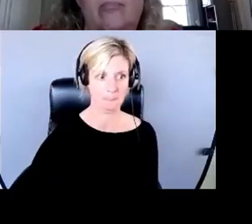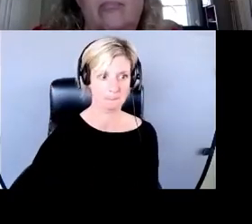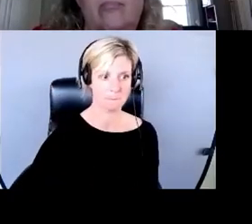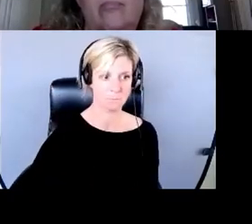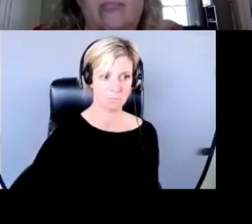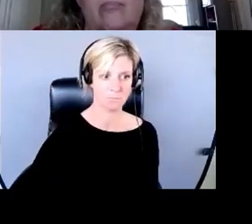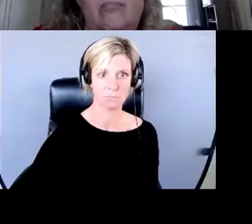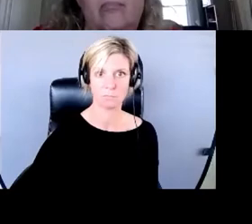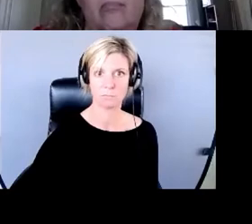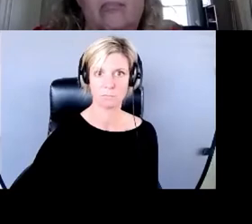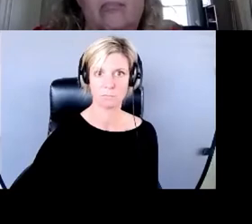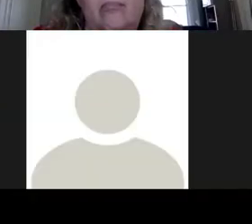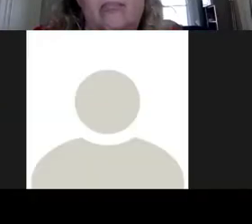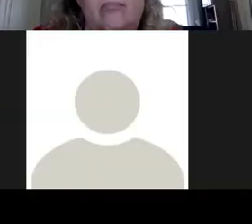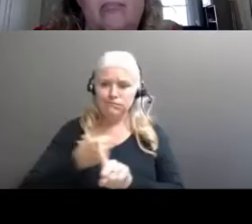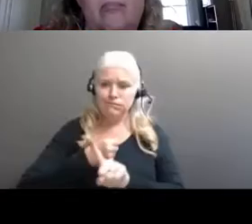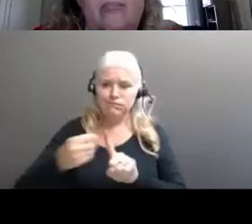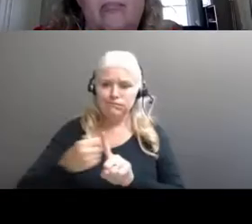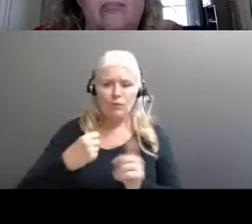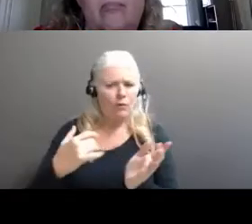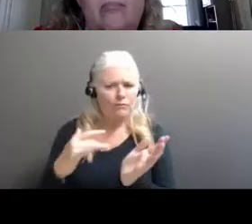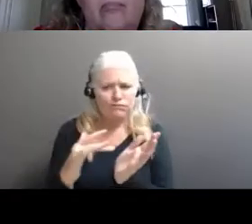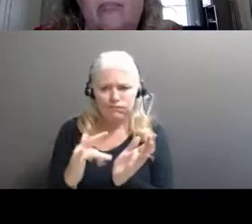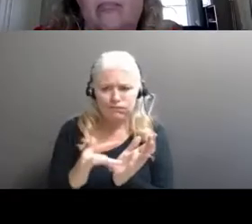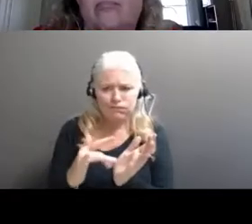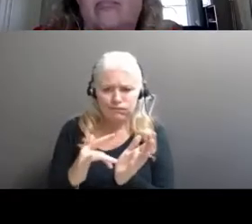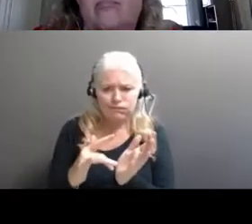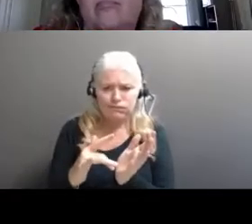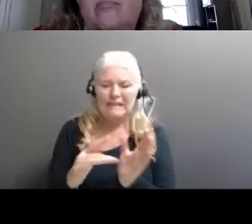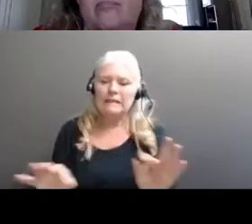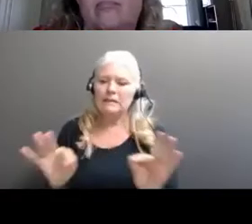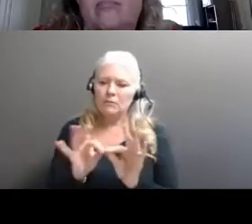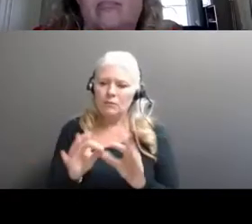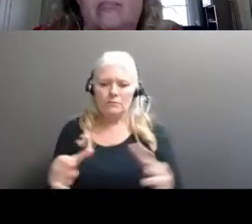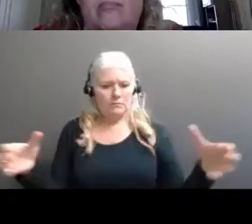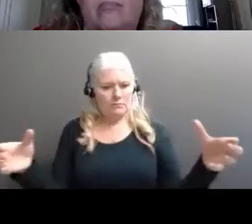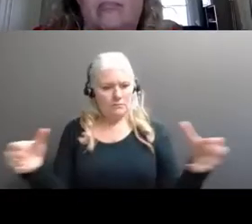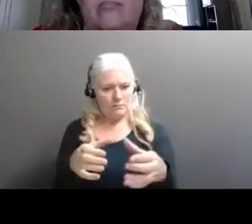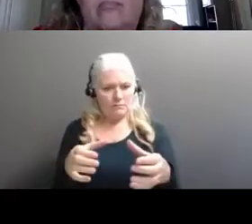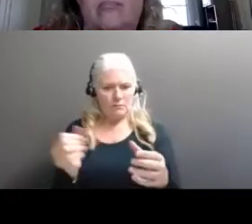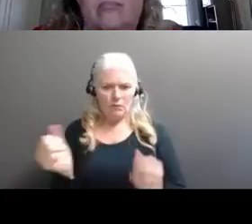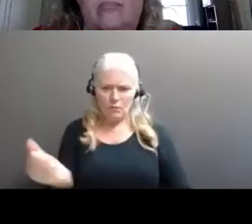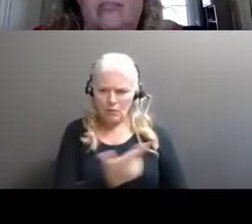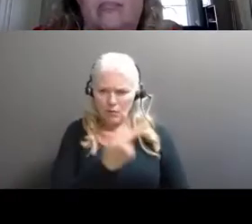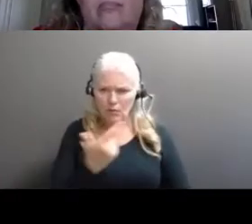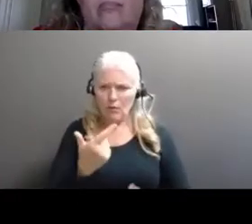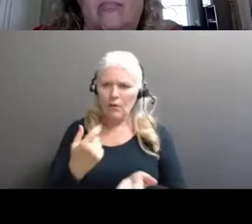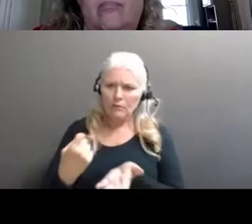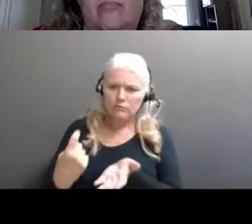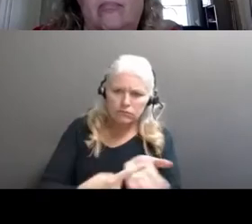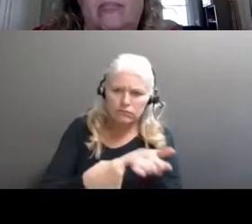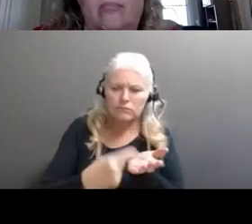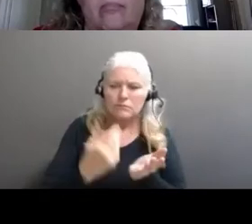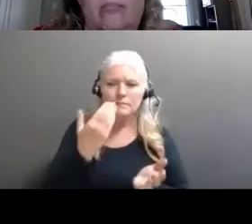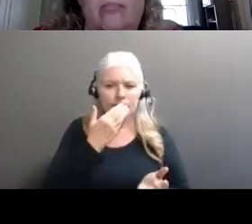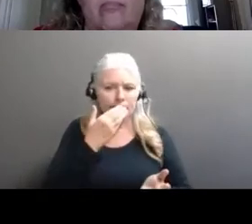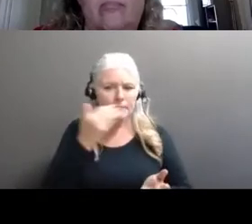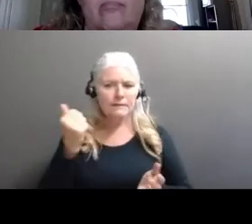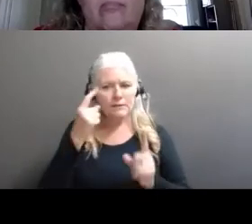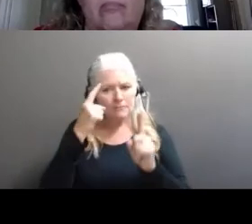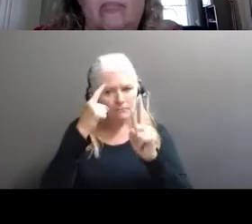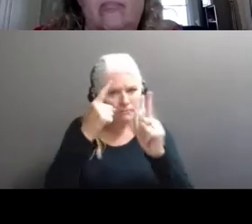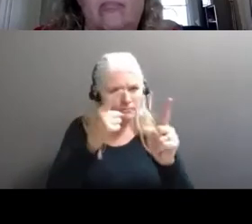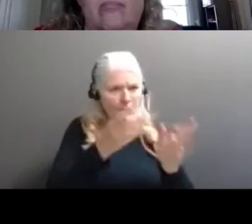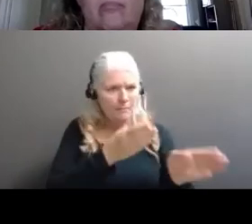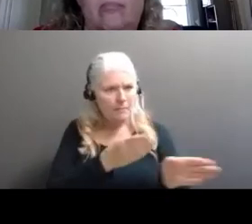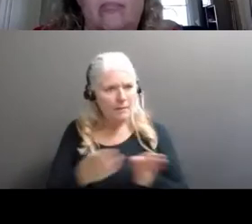really saying, let's just bring everybody together to build the best plan for mom or for dad. And we can have safety